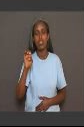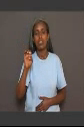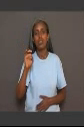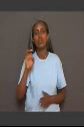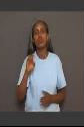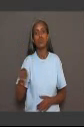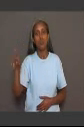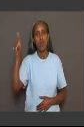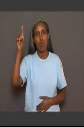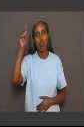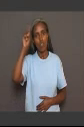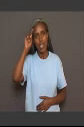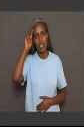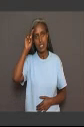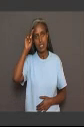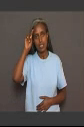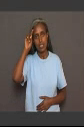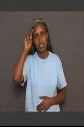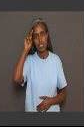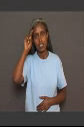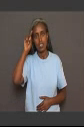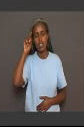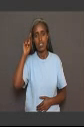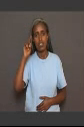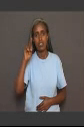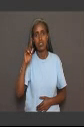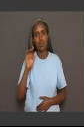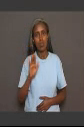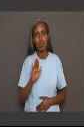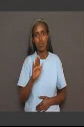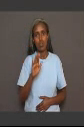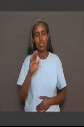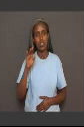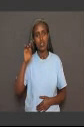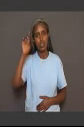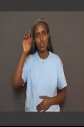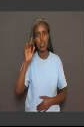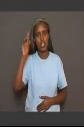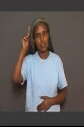the power of x. It is its own derivative.